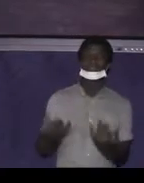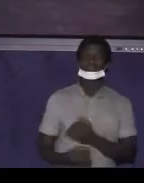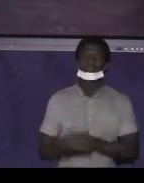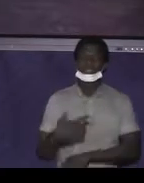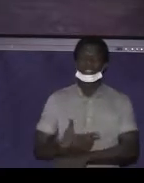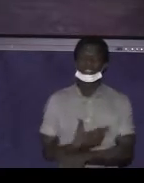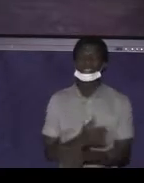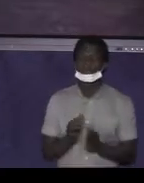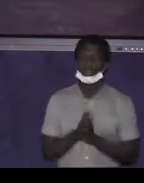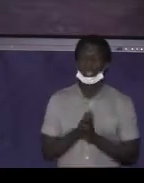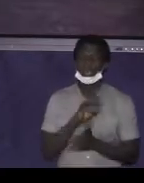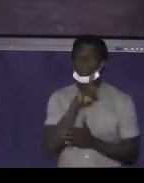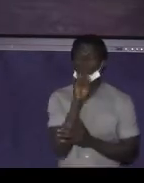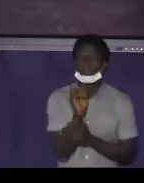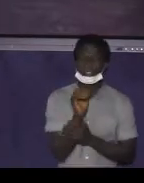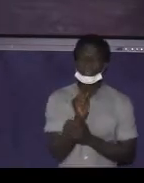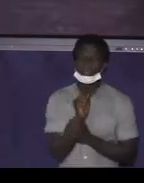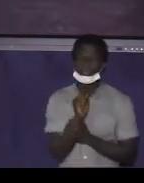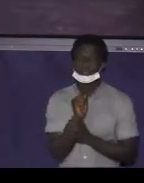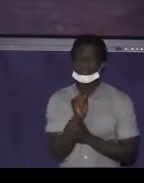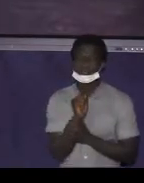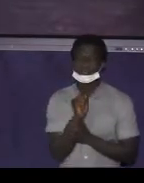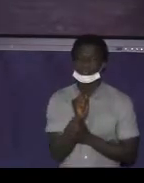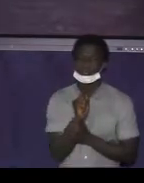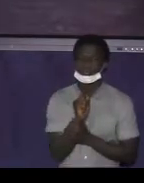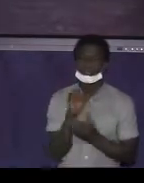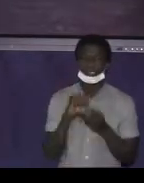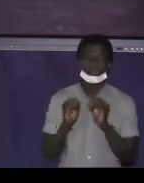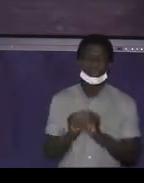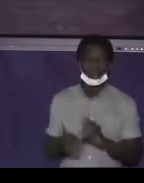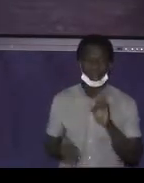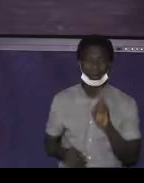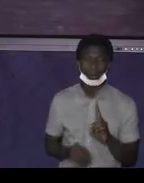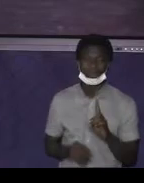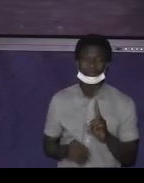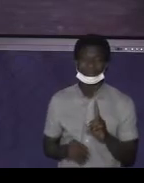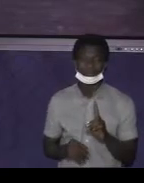lesson. Questions. Question number one,